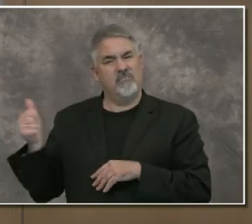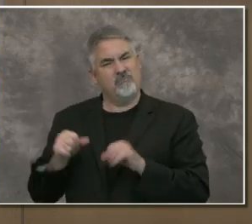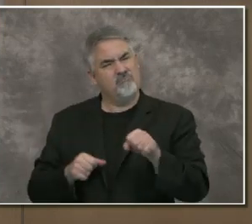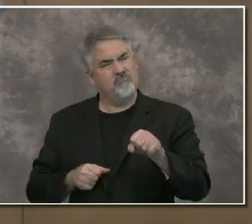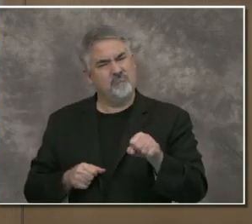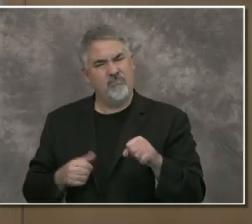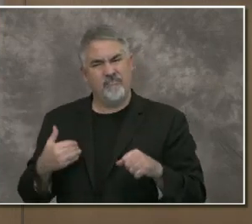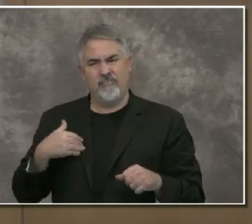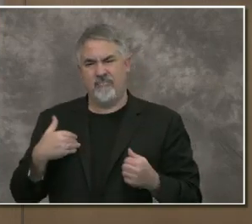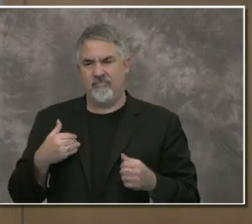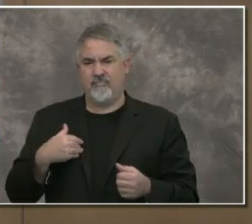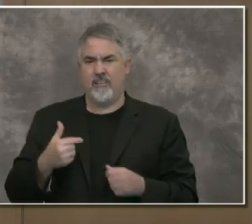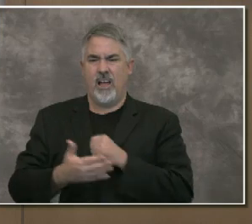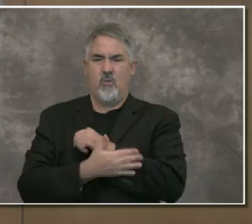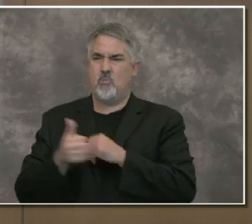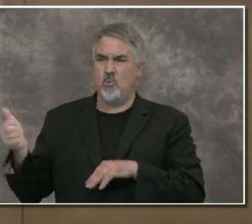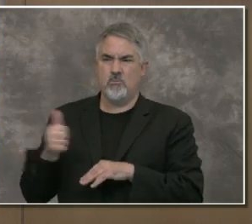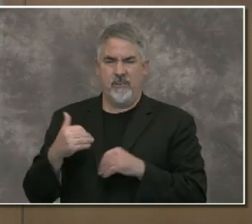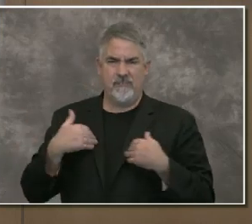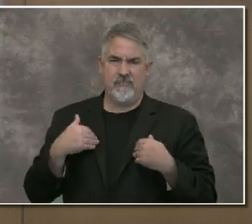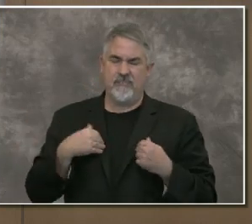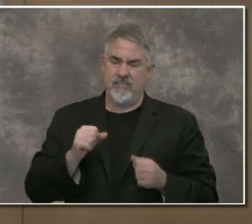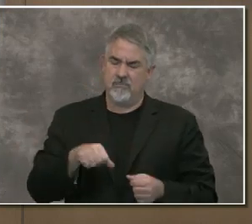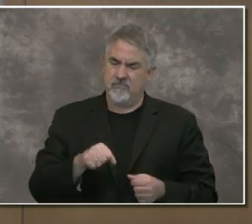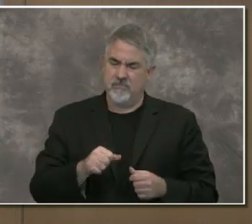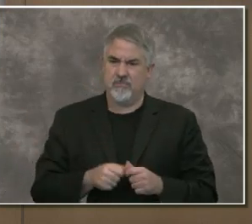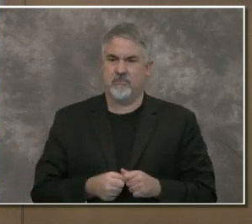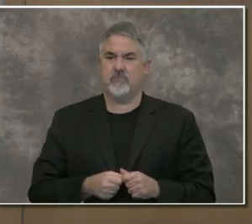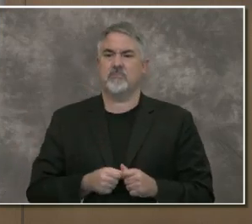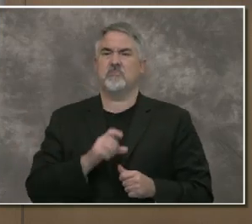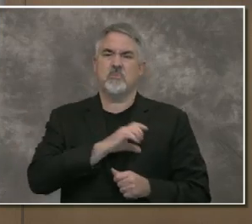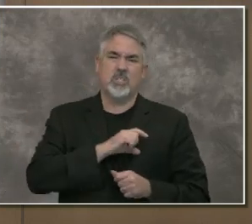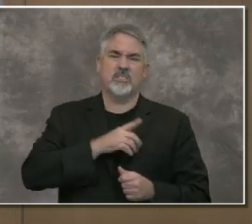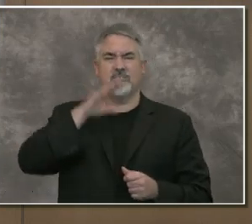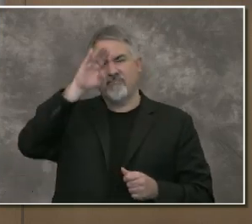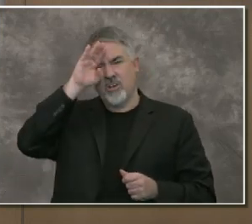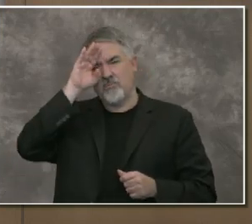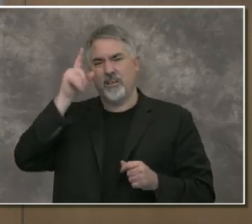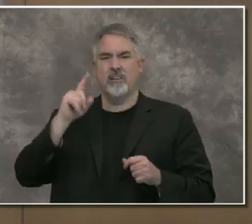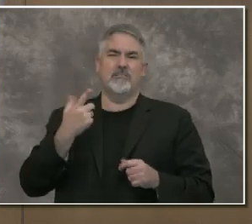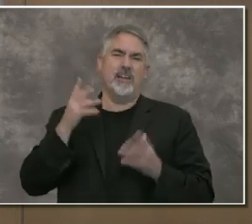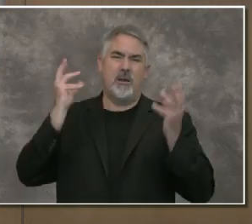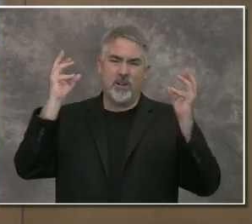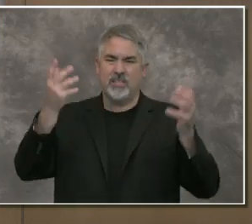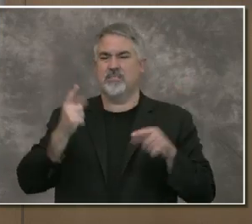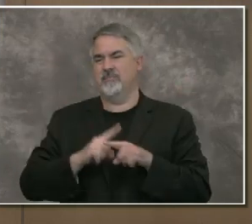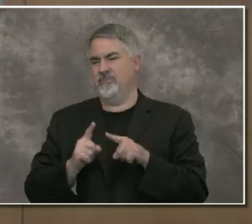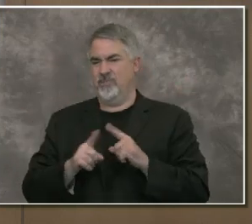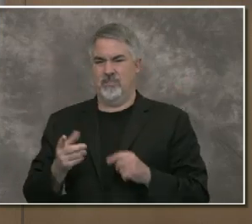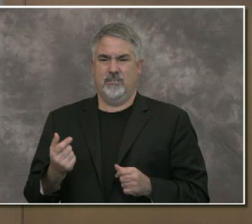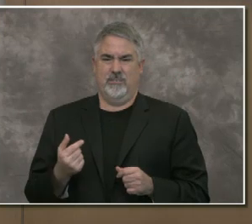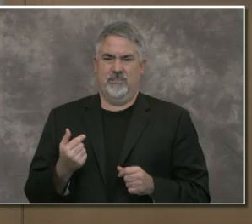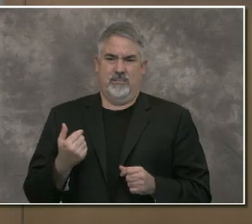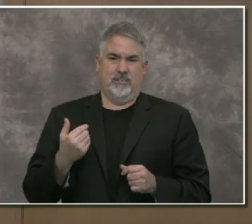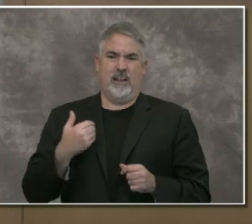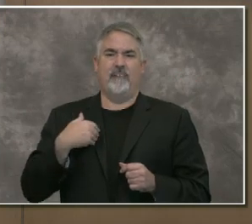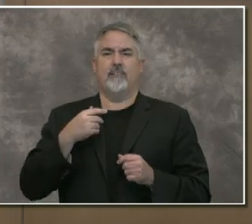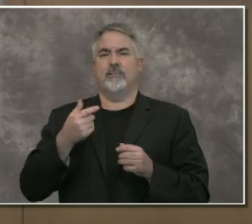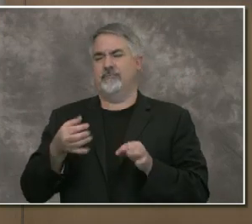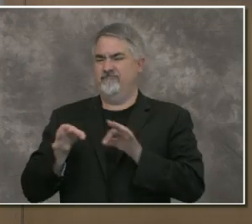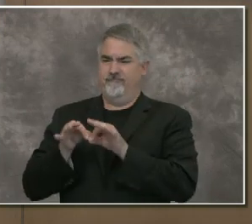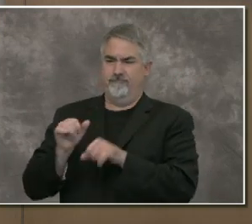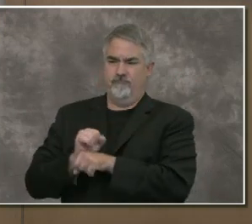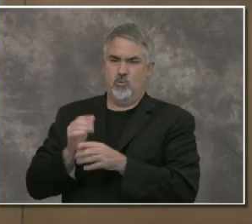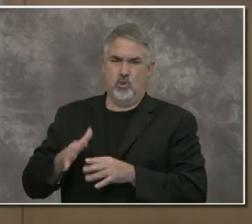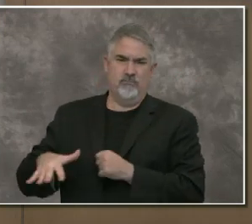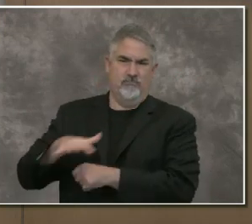law enforcement and healthcare workers and all the categories identified by the governor are, in fact, essential workers. And I think it's